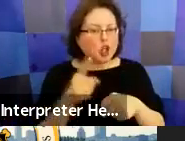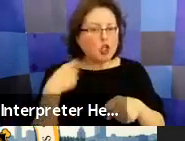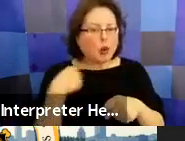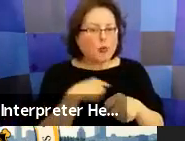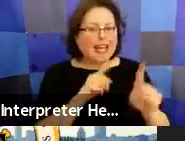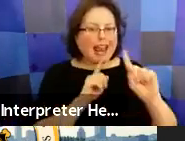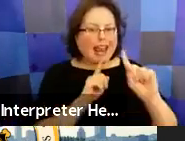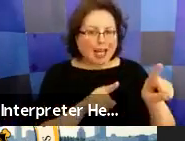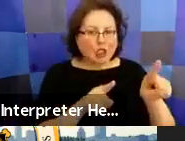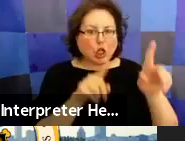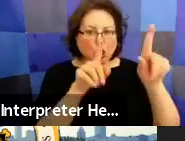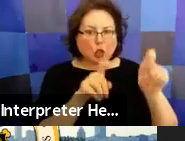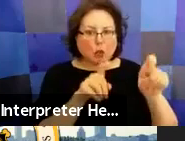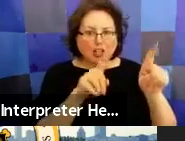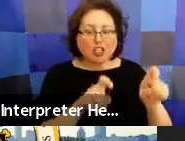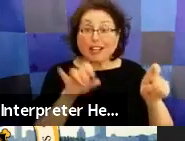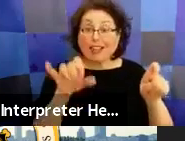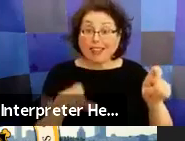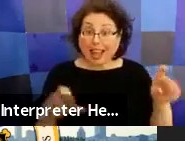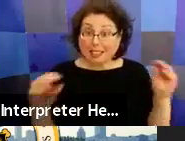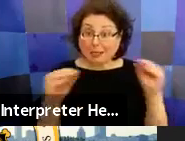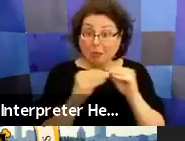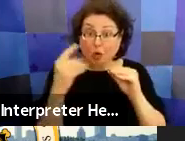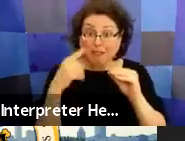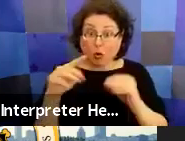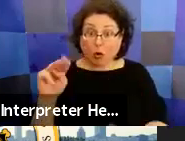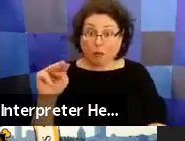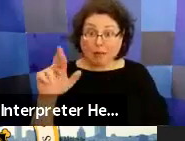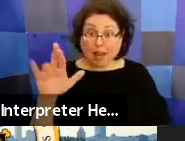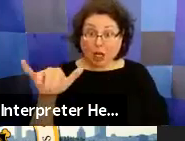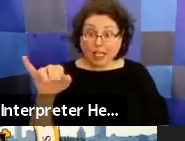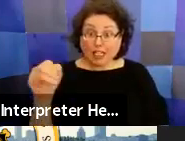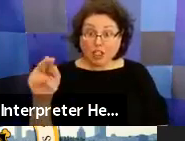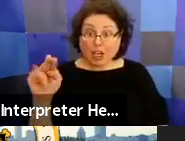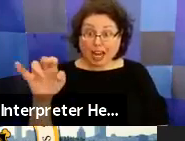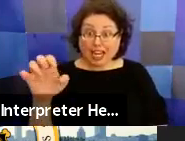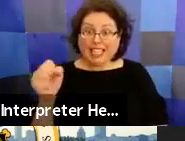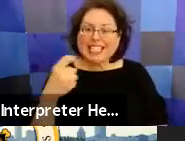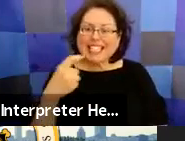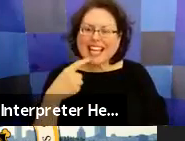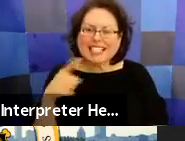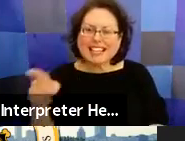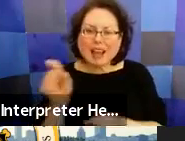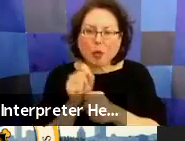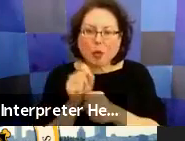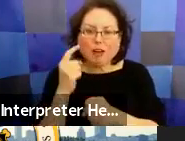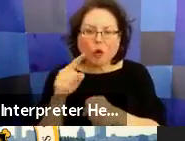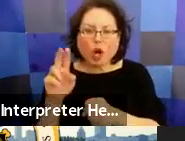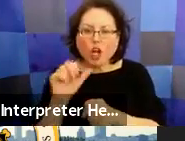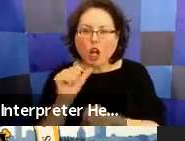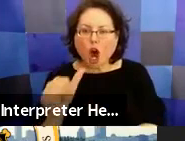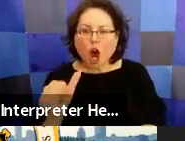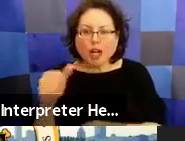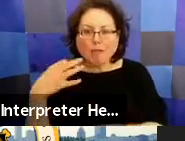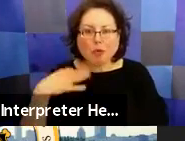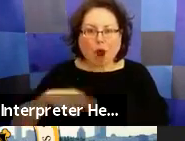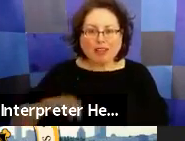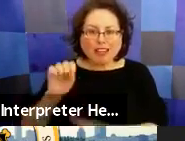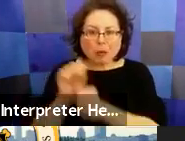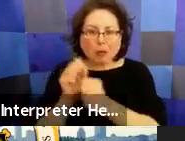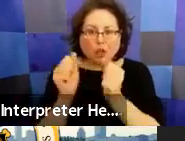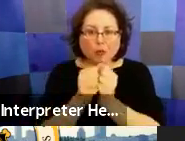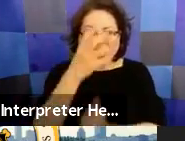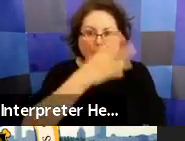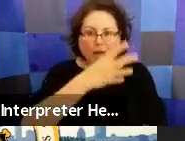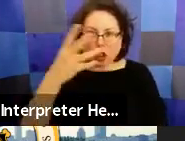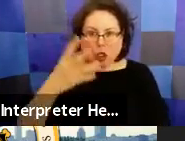This is a little bit more for Mary Jane. Somebody says that they work for a nonprofit that works with mostly immigrants and they often depend